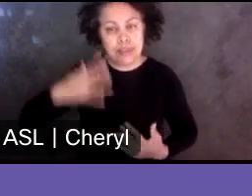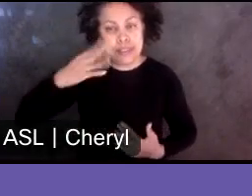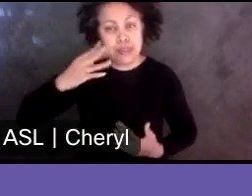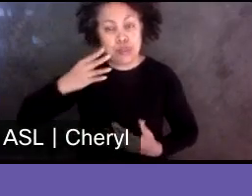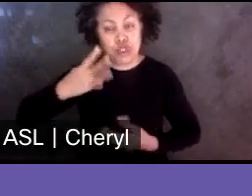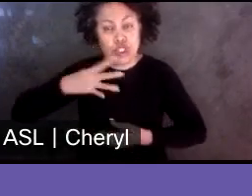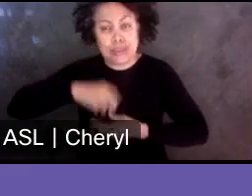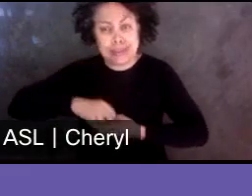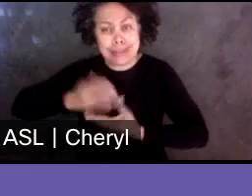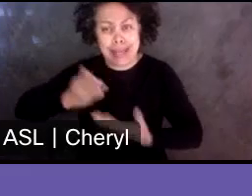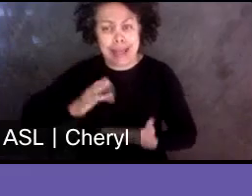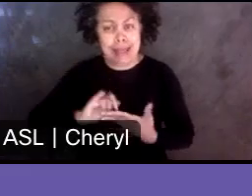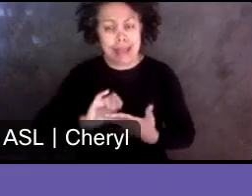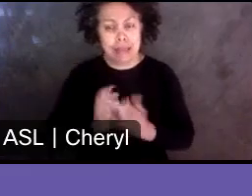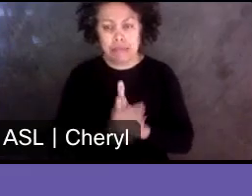as expertise.